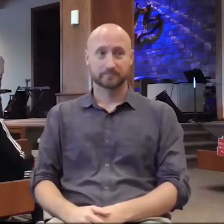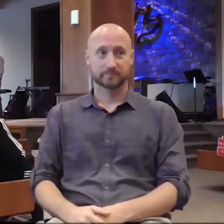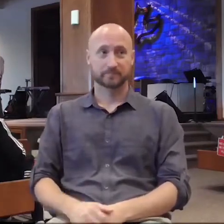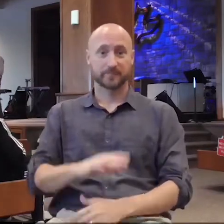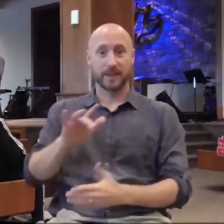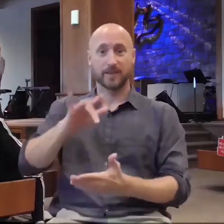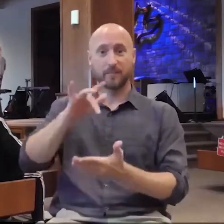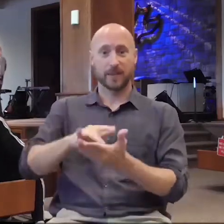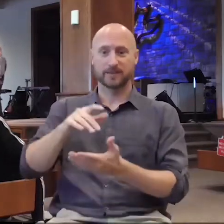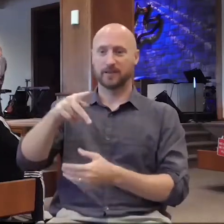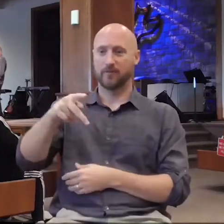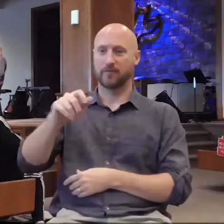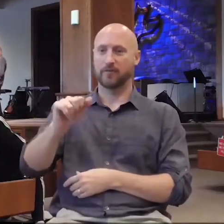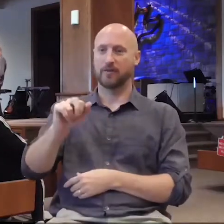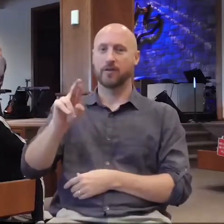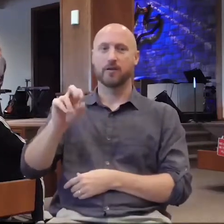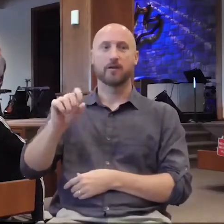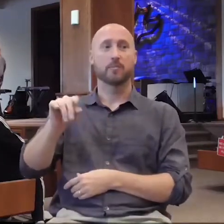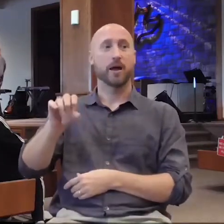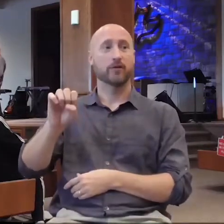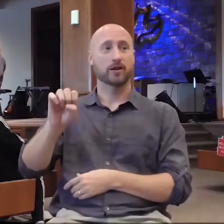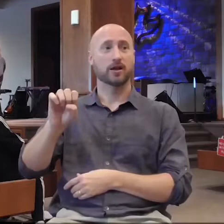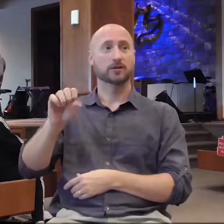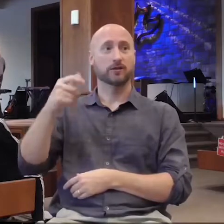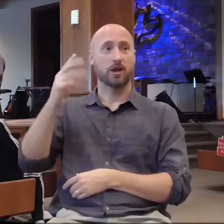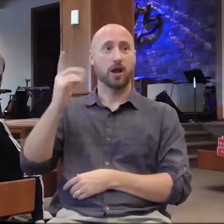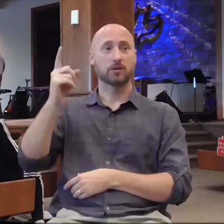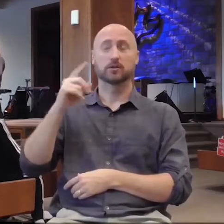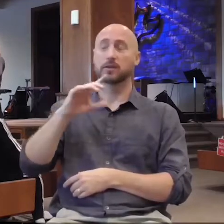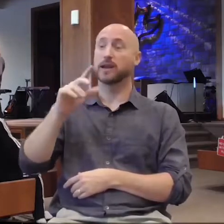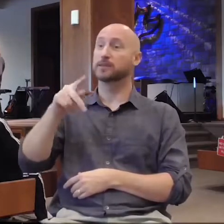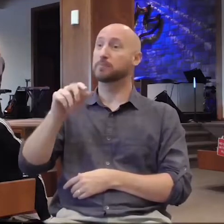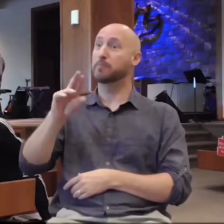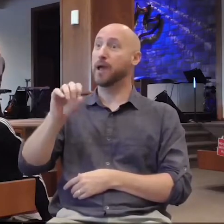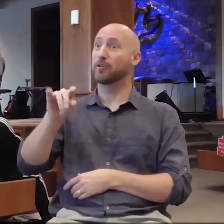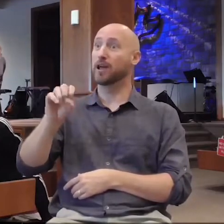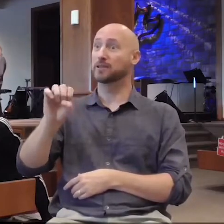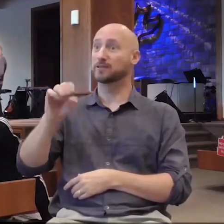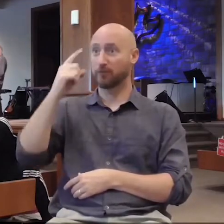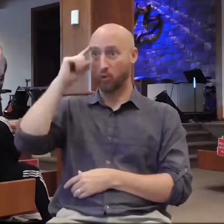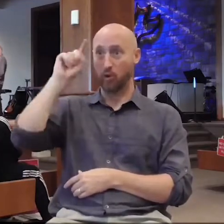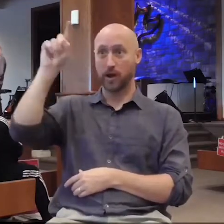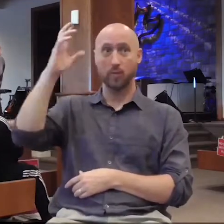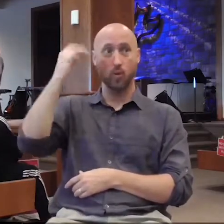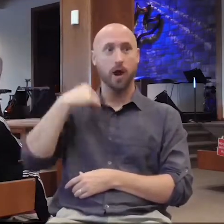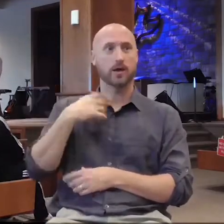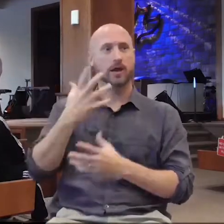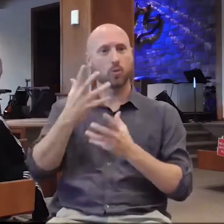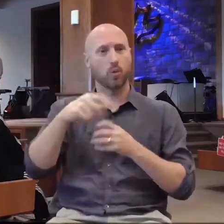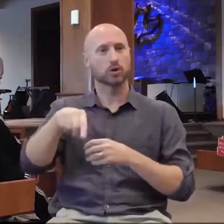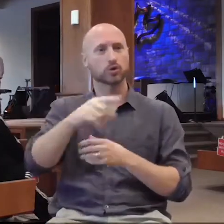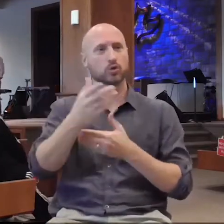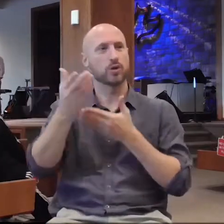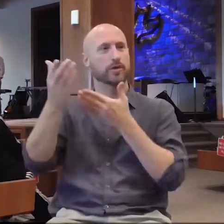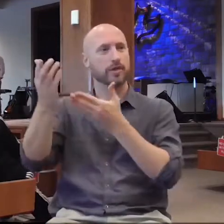paradise of God. And it's paradise to him because he's telling you he wants you there. He wants you eating of that